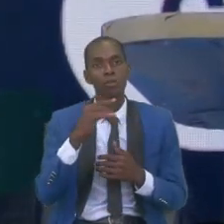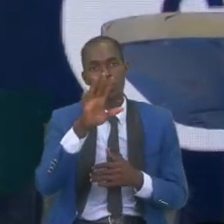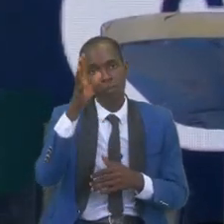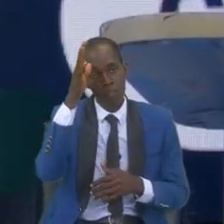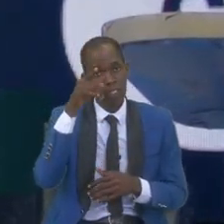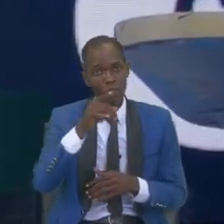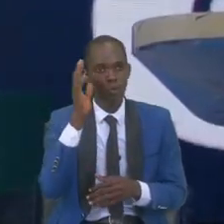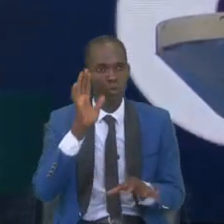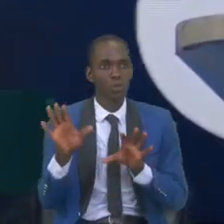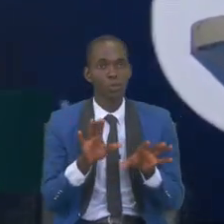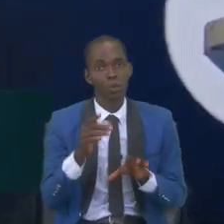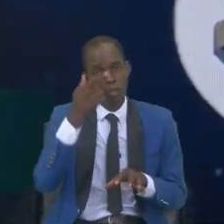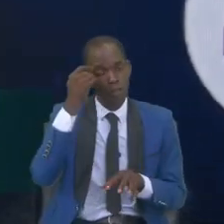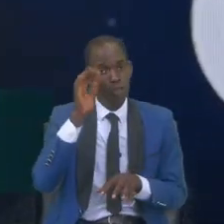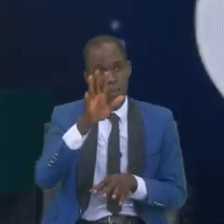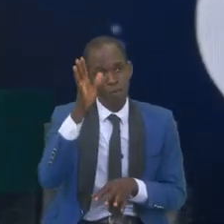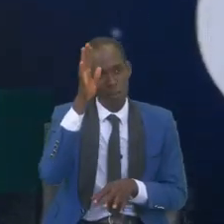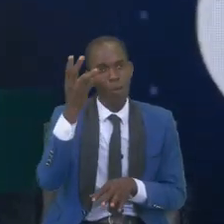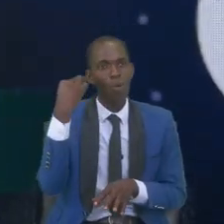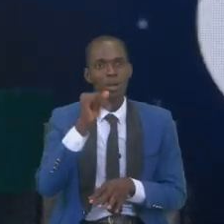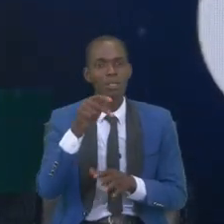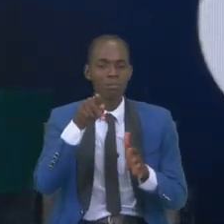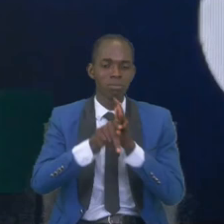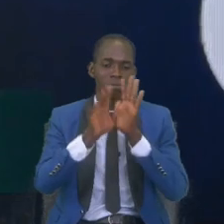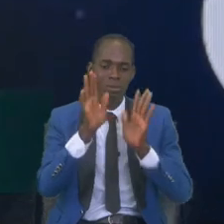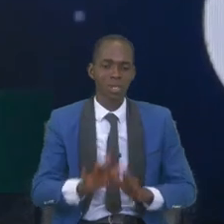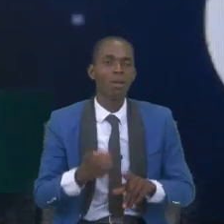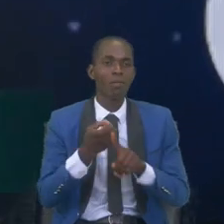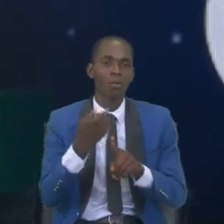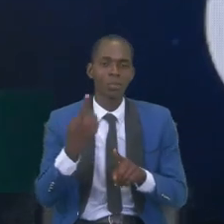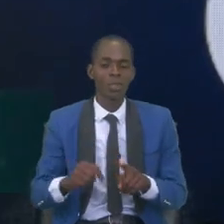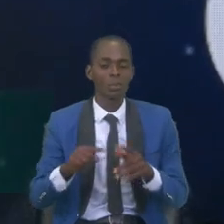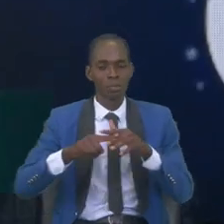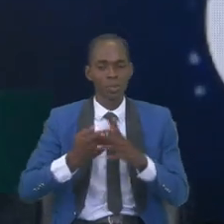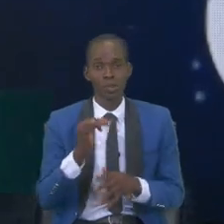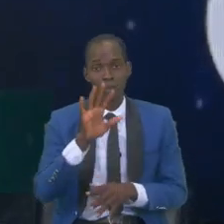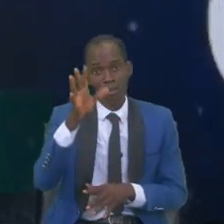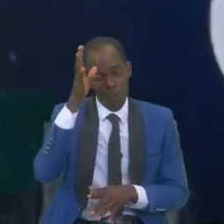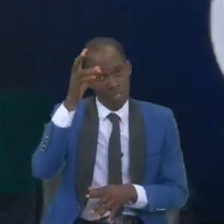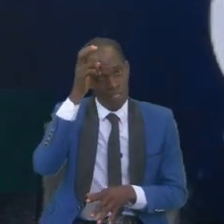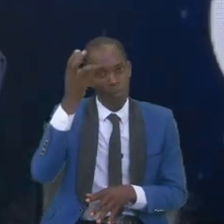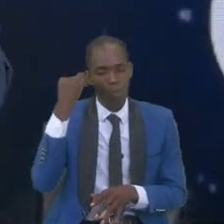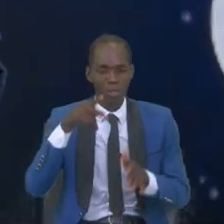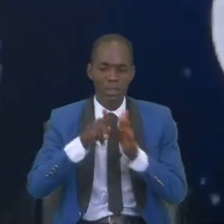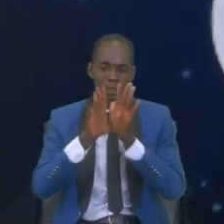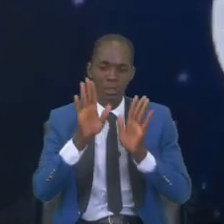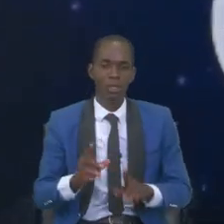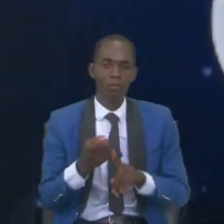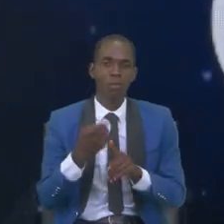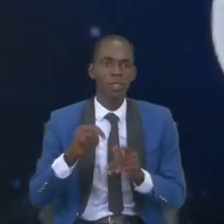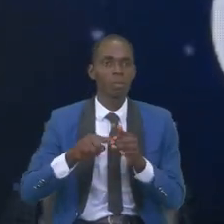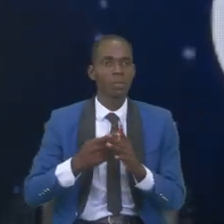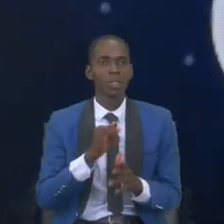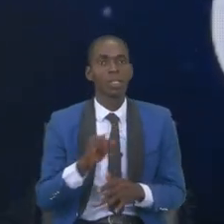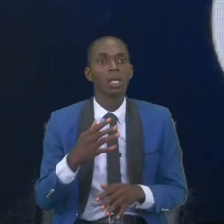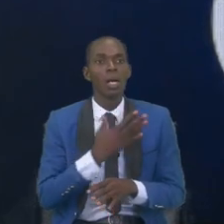a murderer from the beginning. He was a murderer from the beginning and abode not in